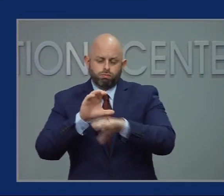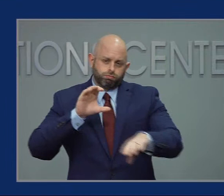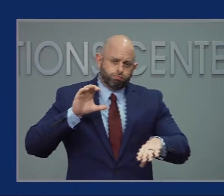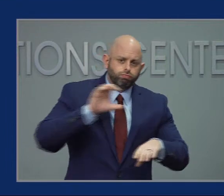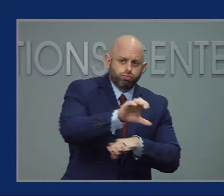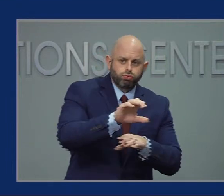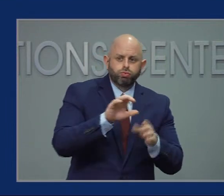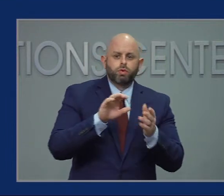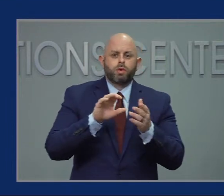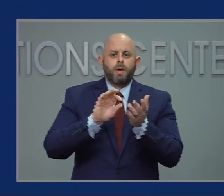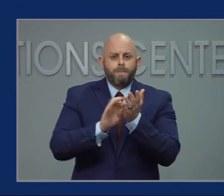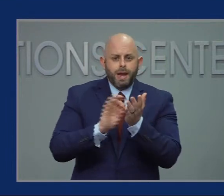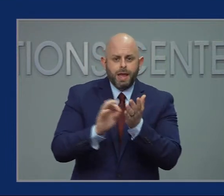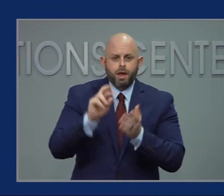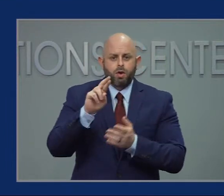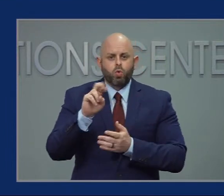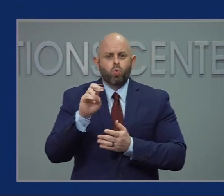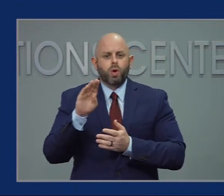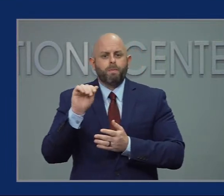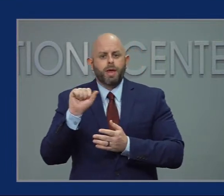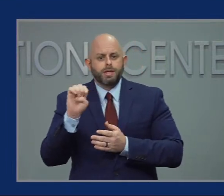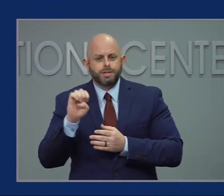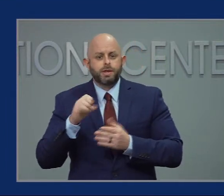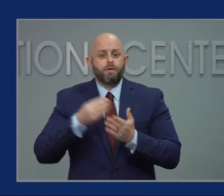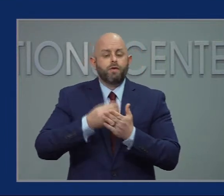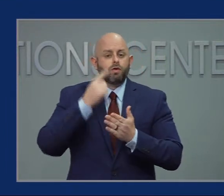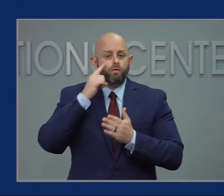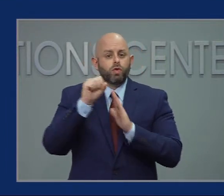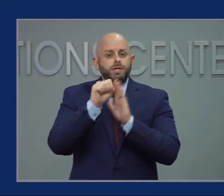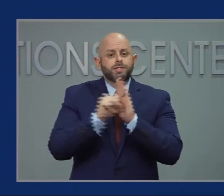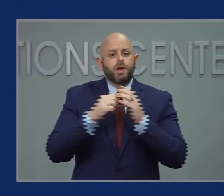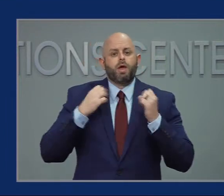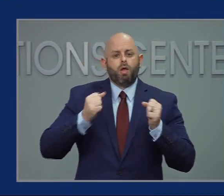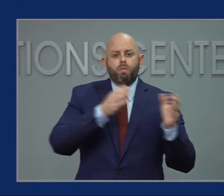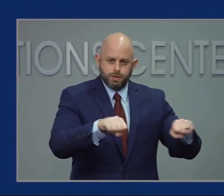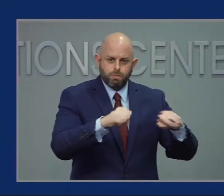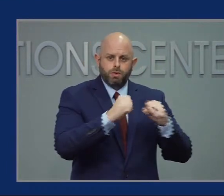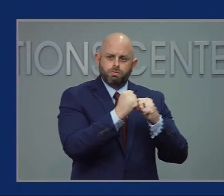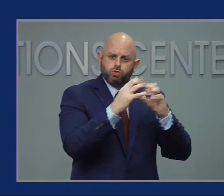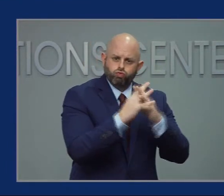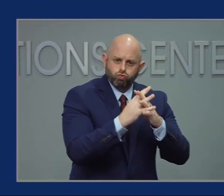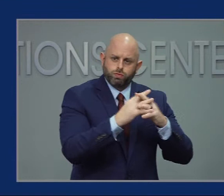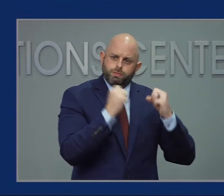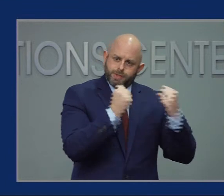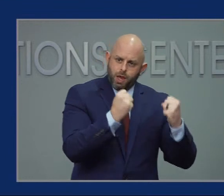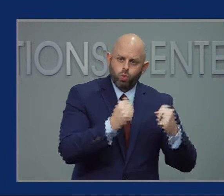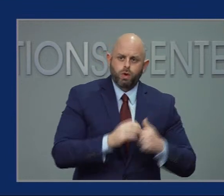private. Funds for the state health plan premiums and retirement.